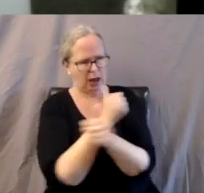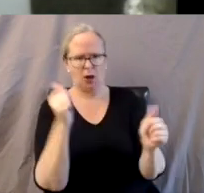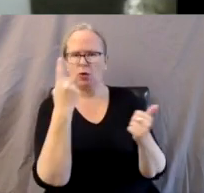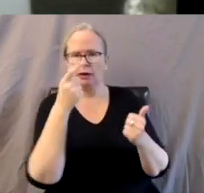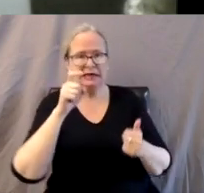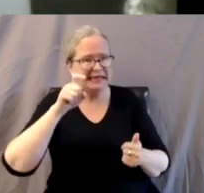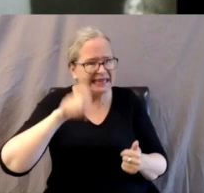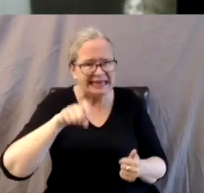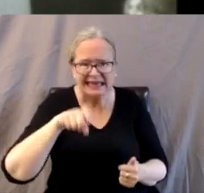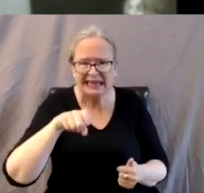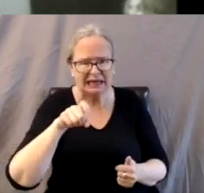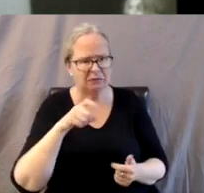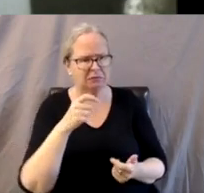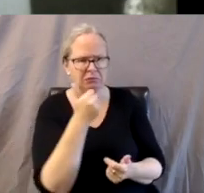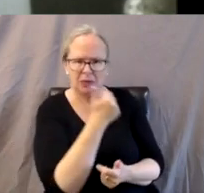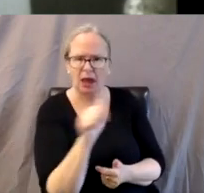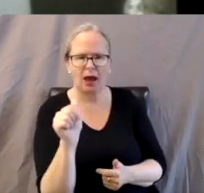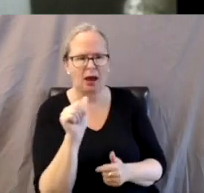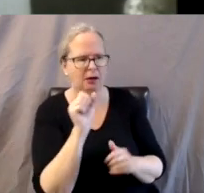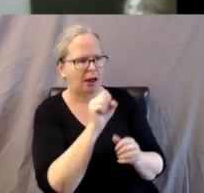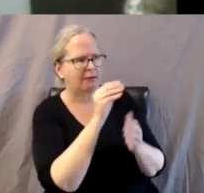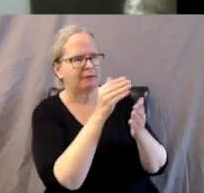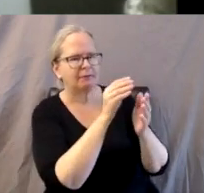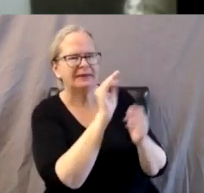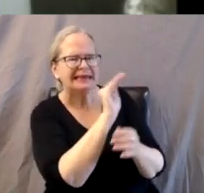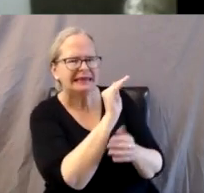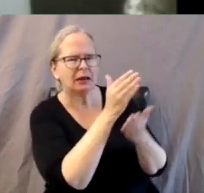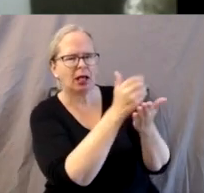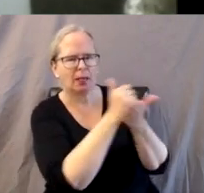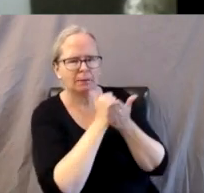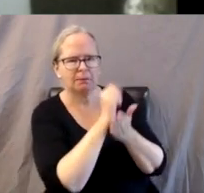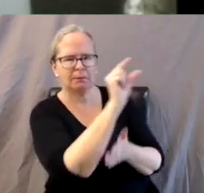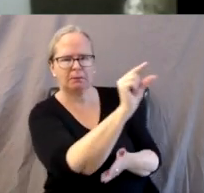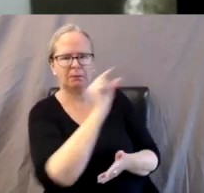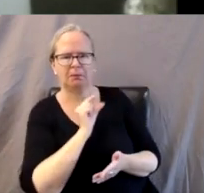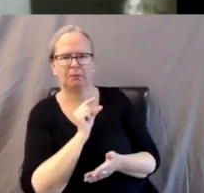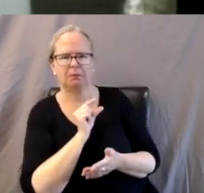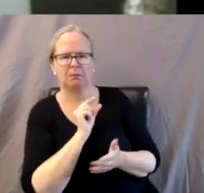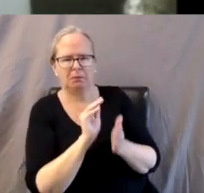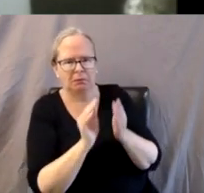everybody would be entitled to it, and it would supplement all